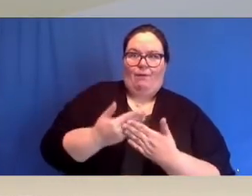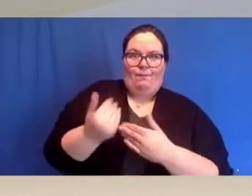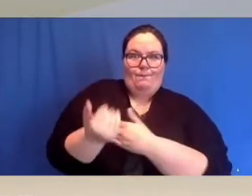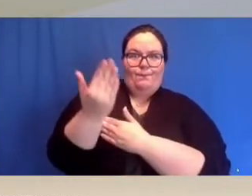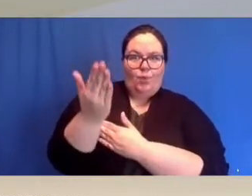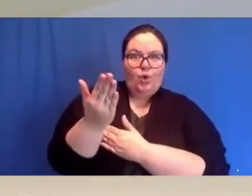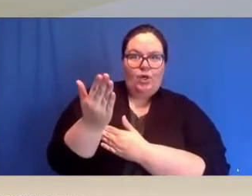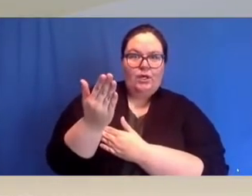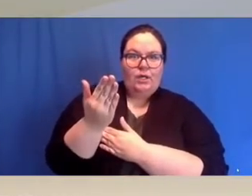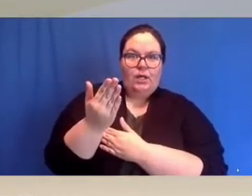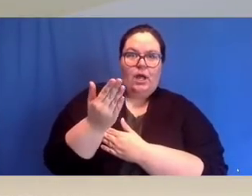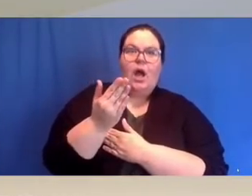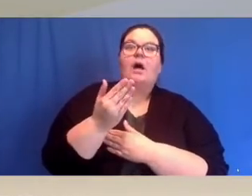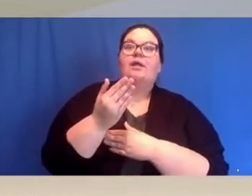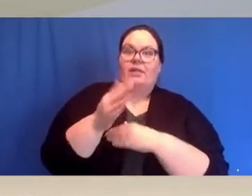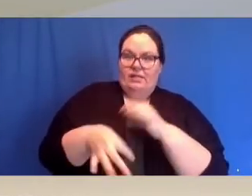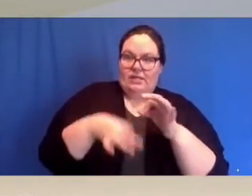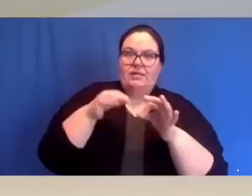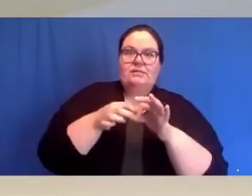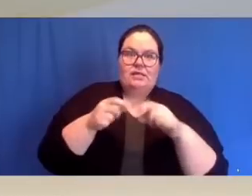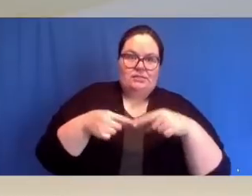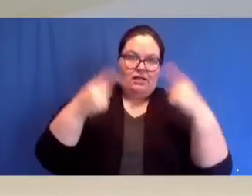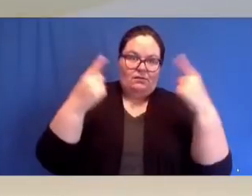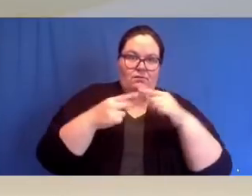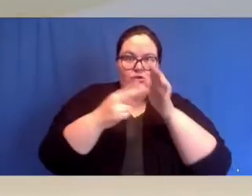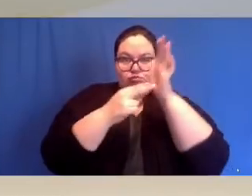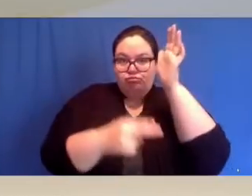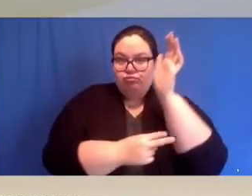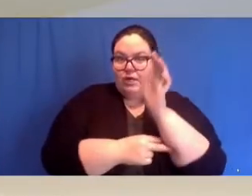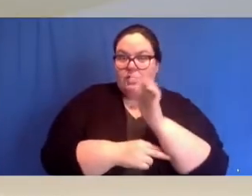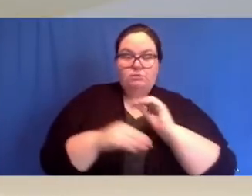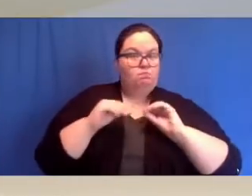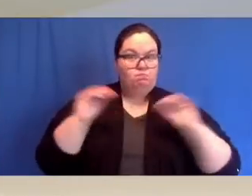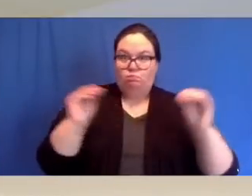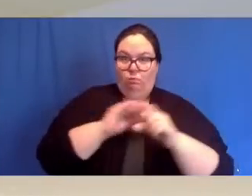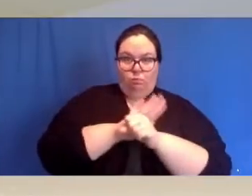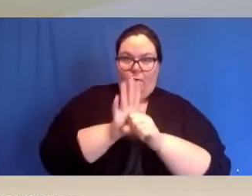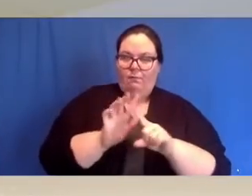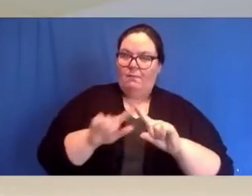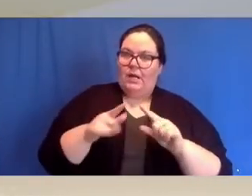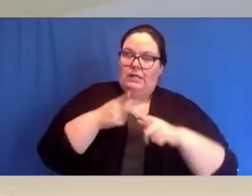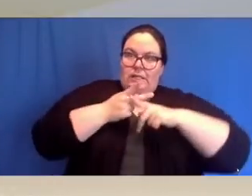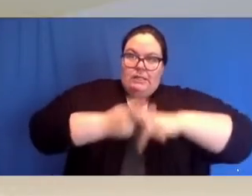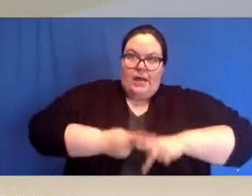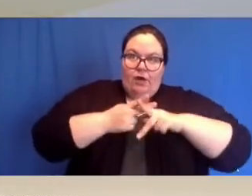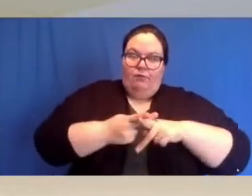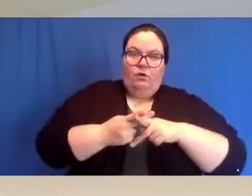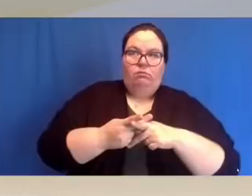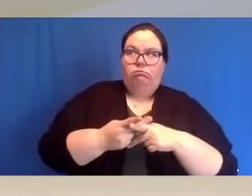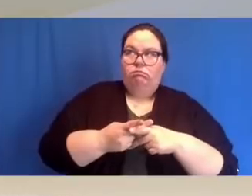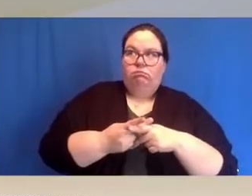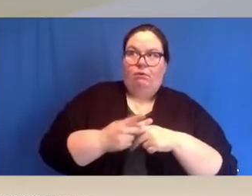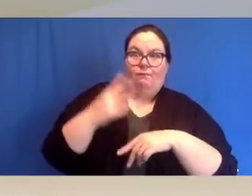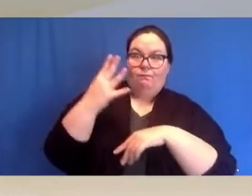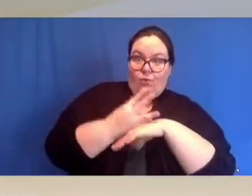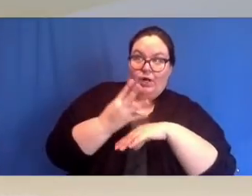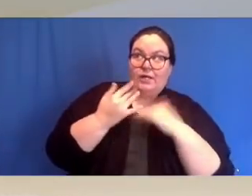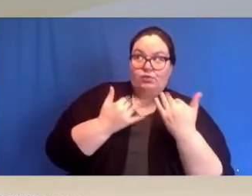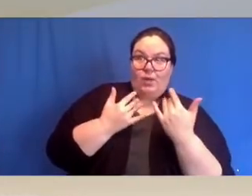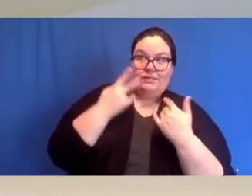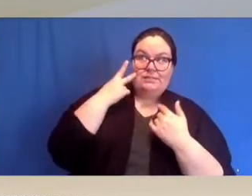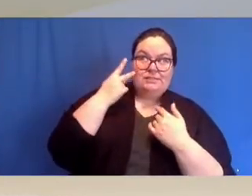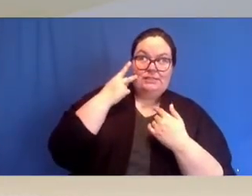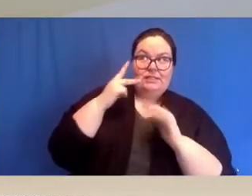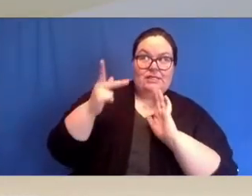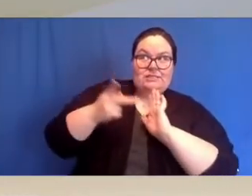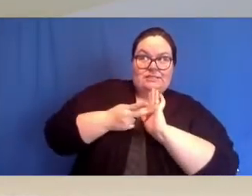was tested at the bridge, and it was negative, but just trying to be extra careful and through that abundance of caution, wait